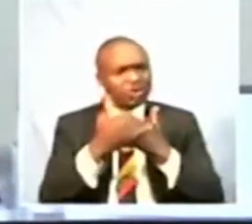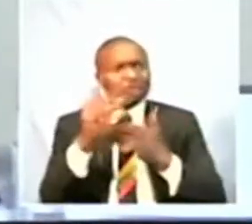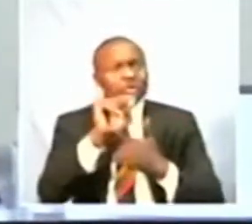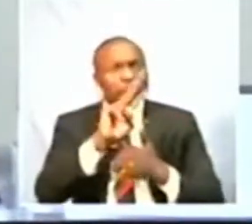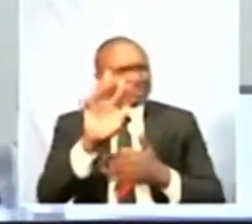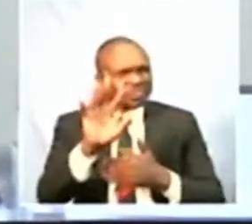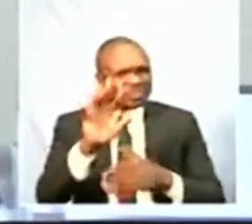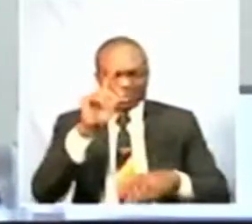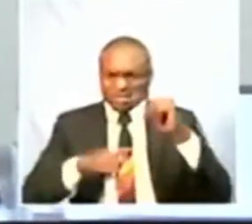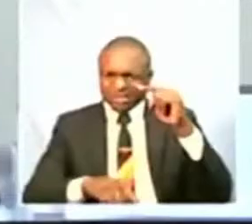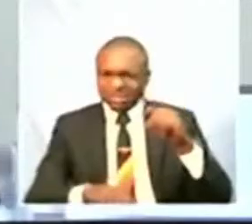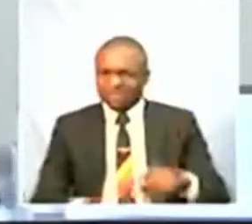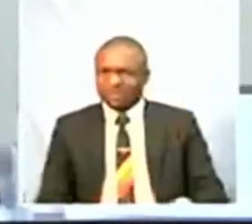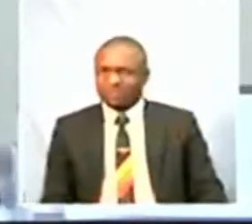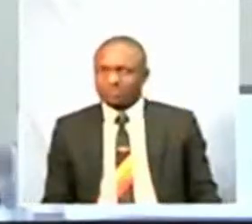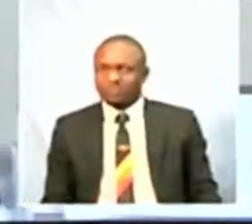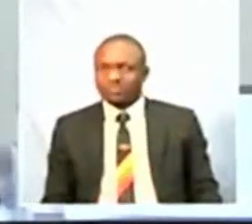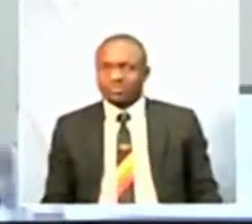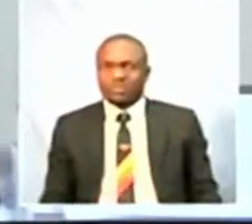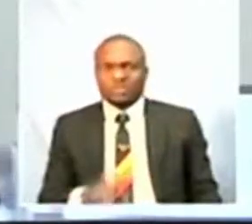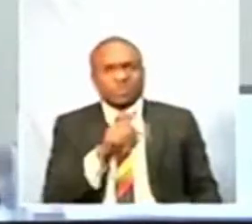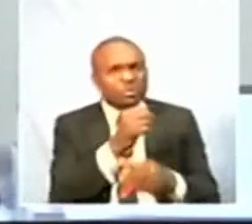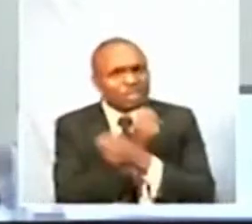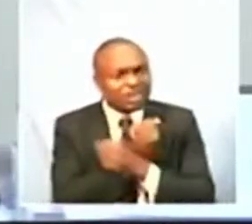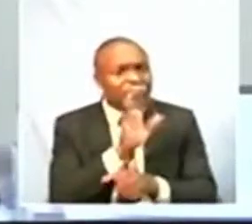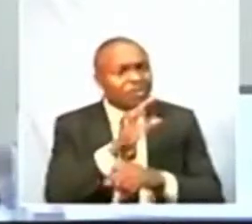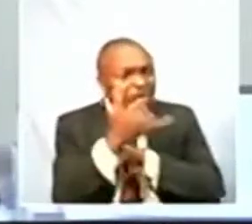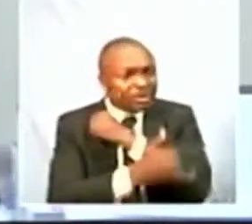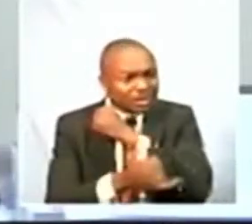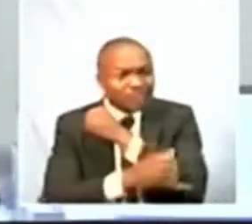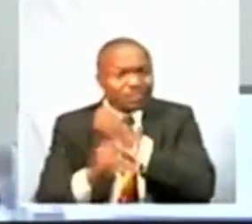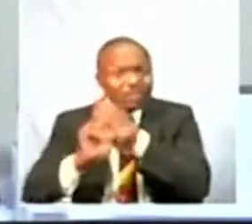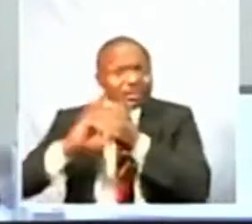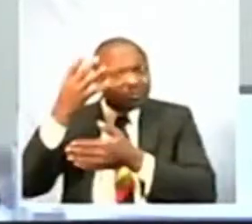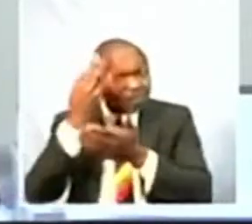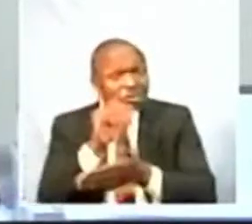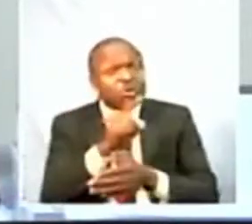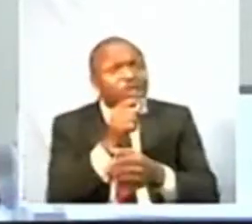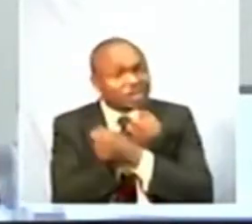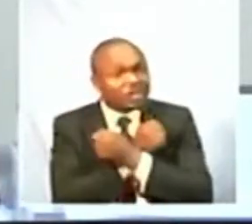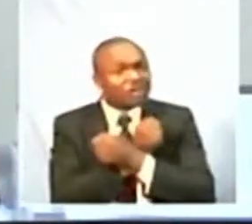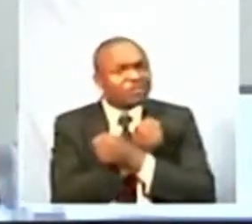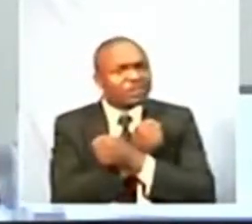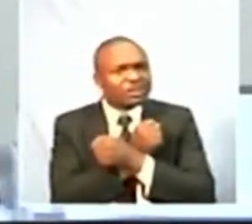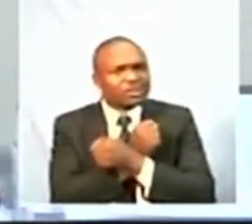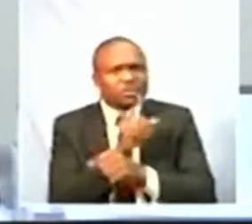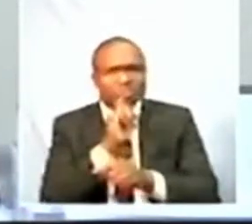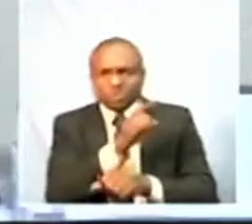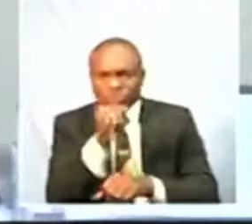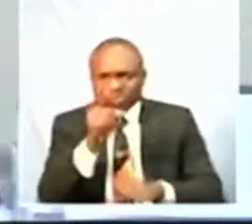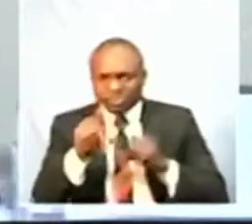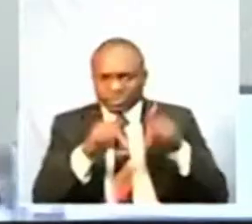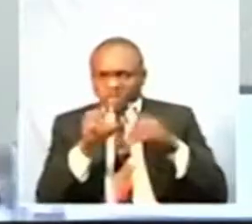You can't do that. Do you love your country, town clerk? Do you love your country, sure, Zambians, your